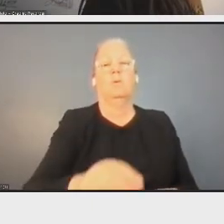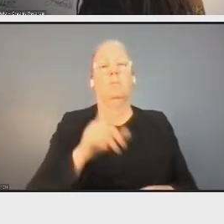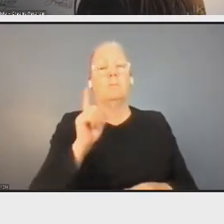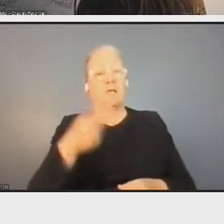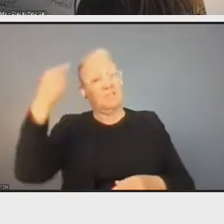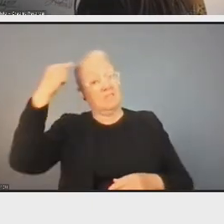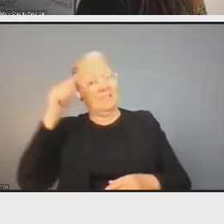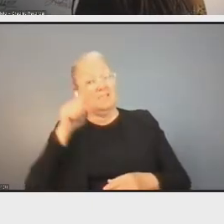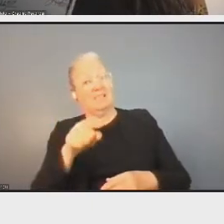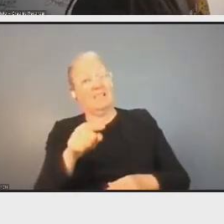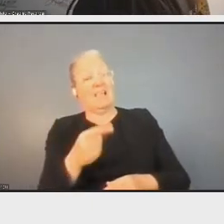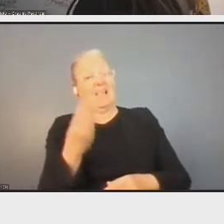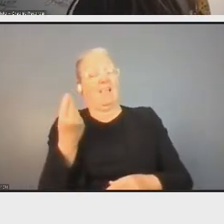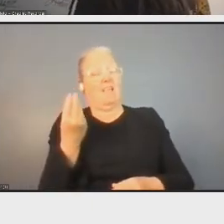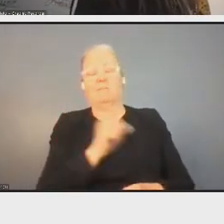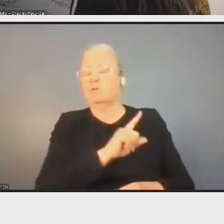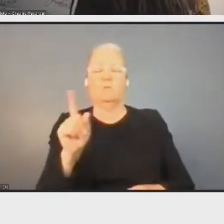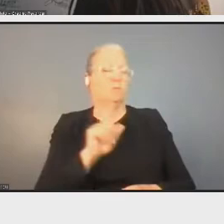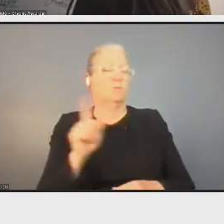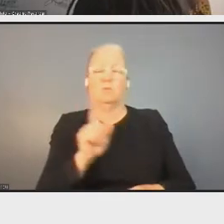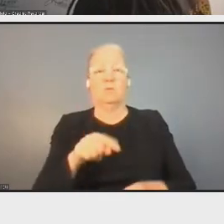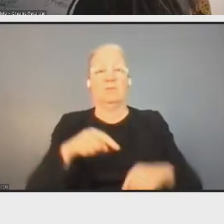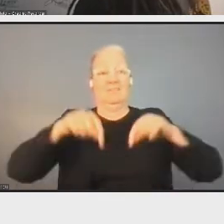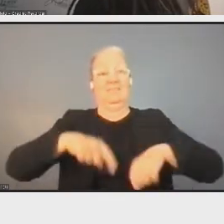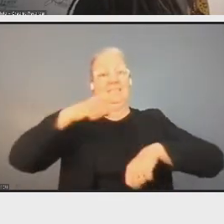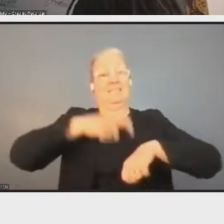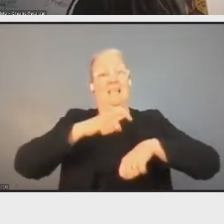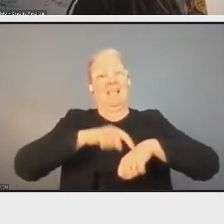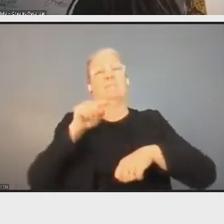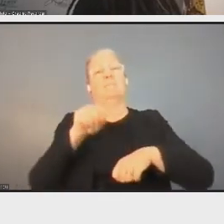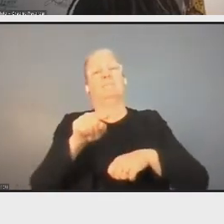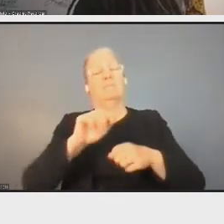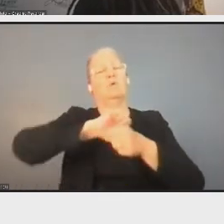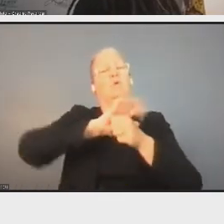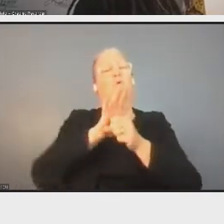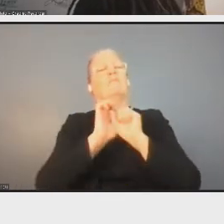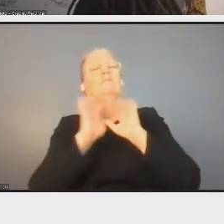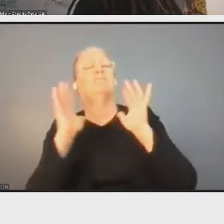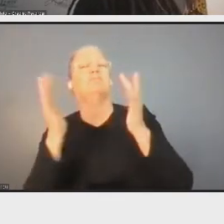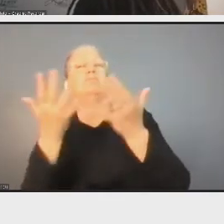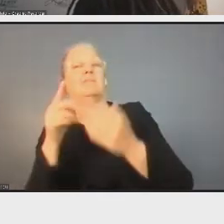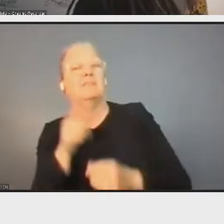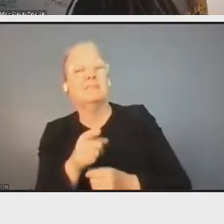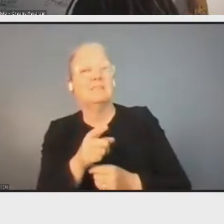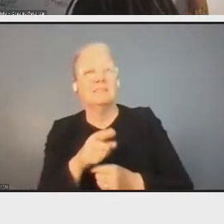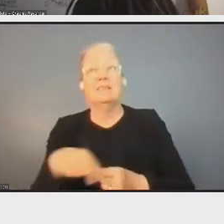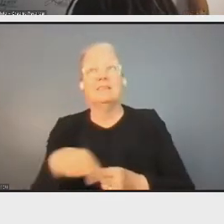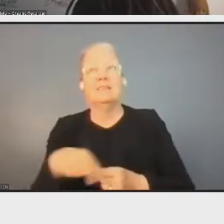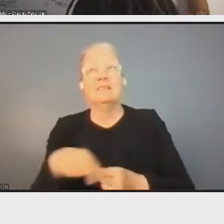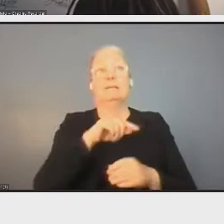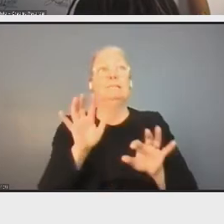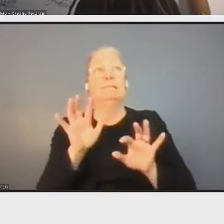right now, where the pandemic has really put us in such a vulnerable situation. We never thought